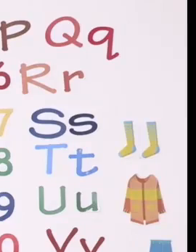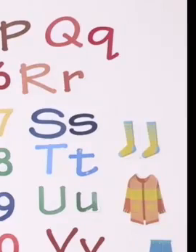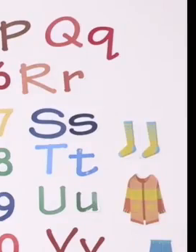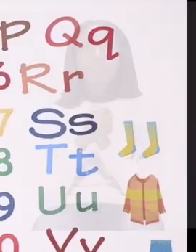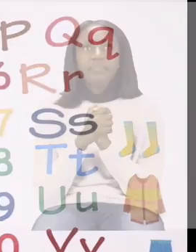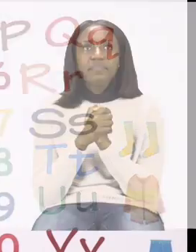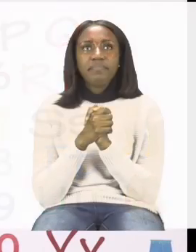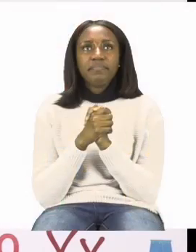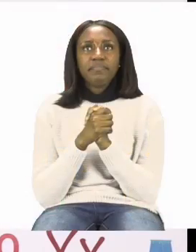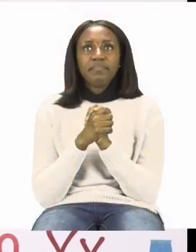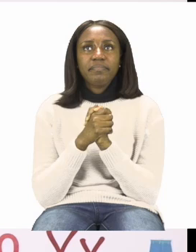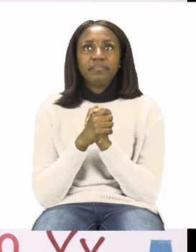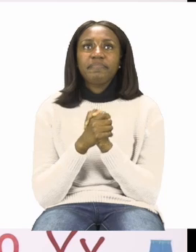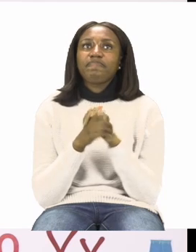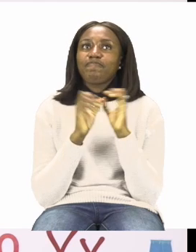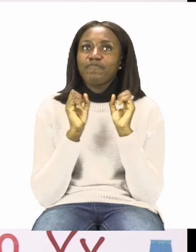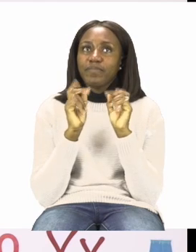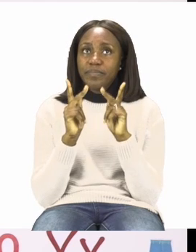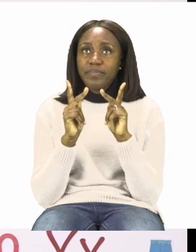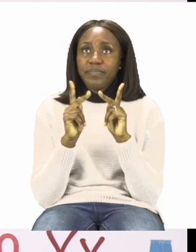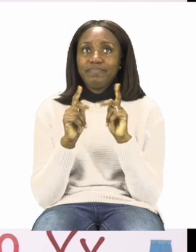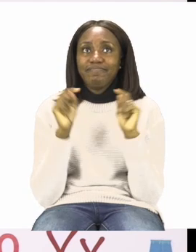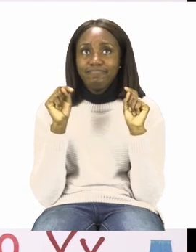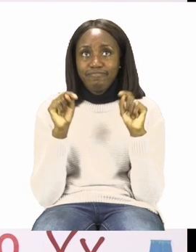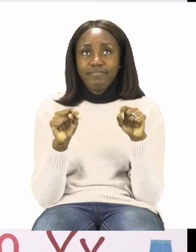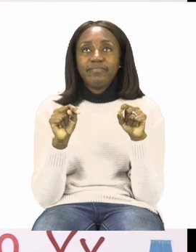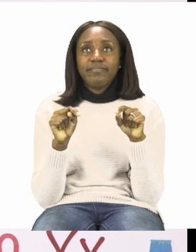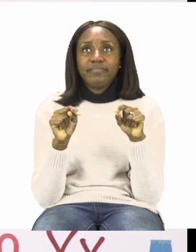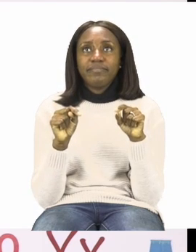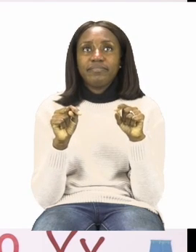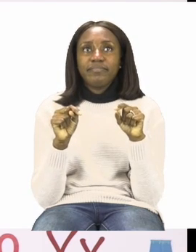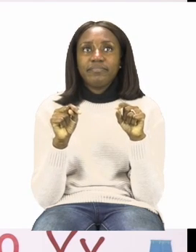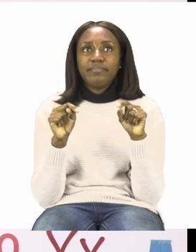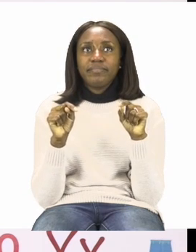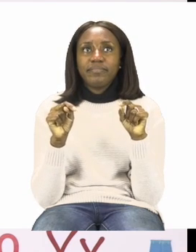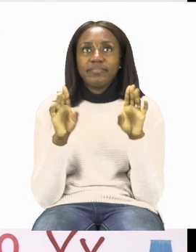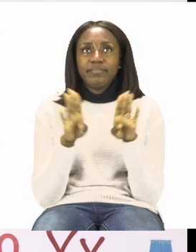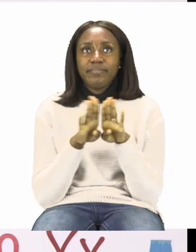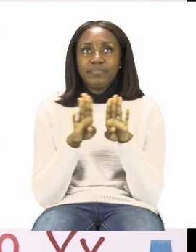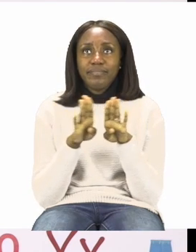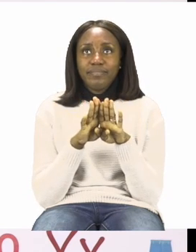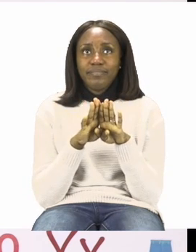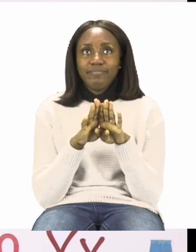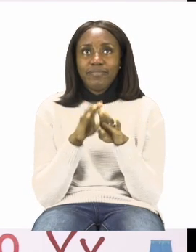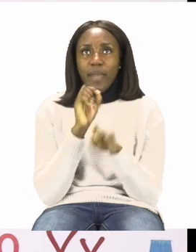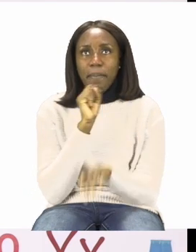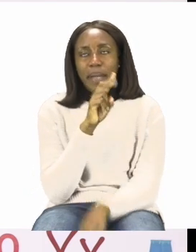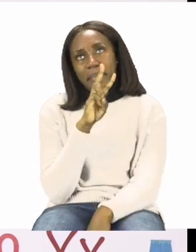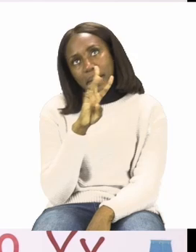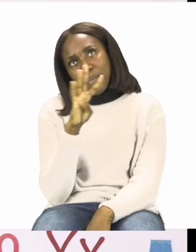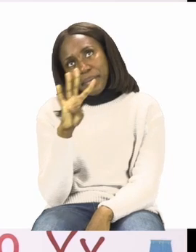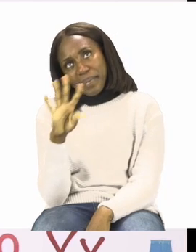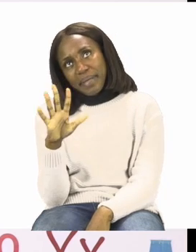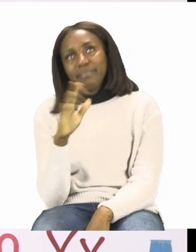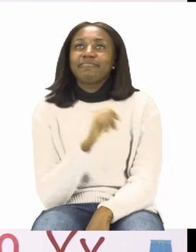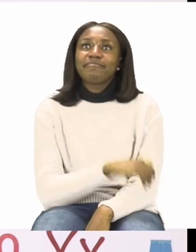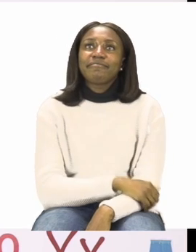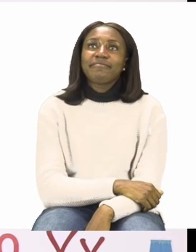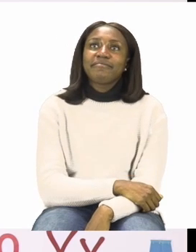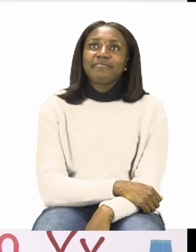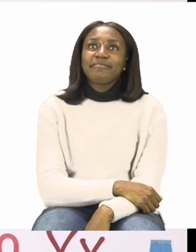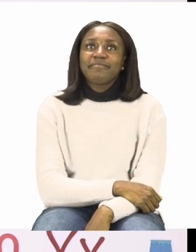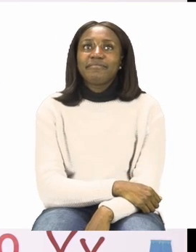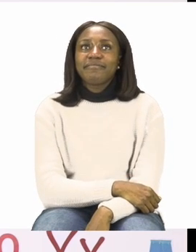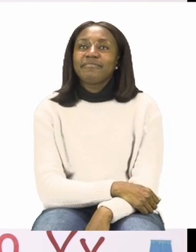Next part of our lessons, boys and girls, we are going to do a little bit of counting. So for